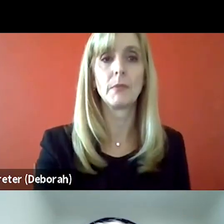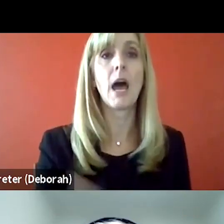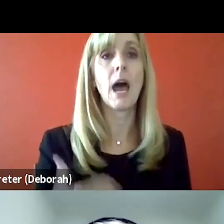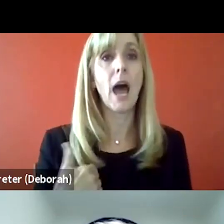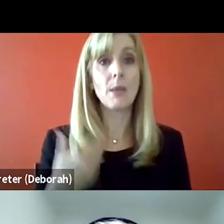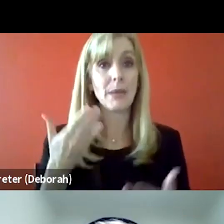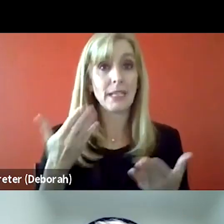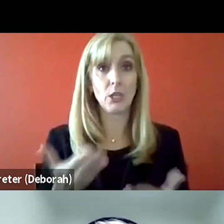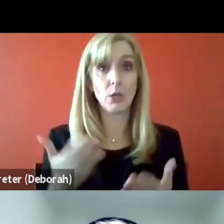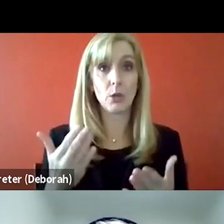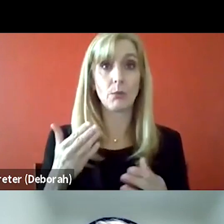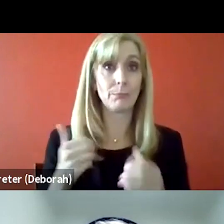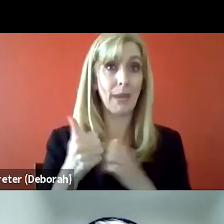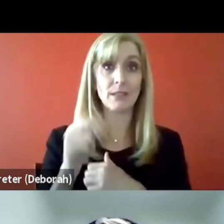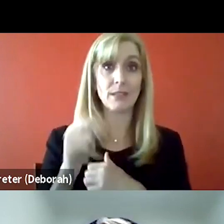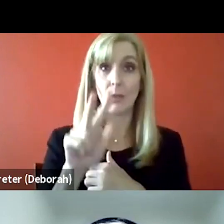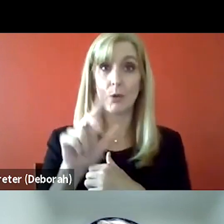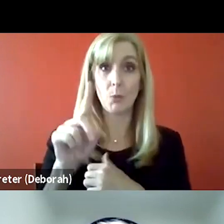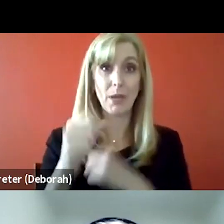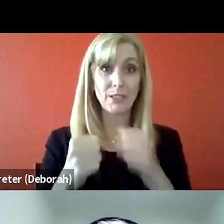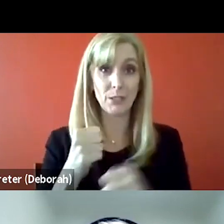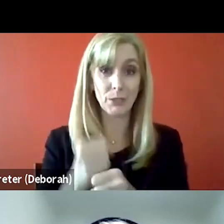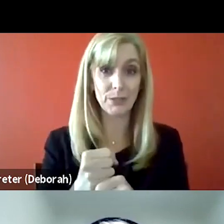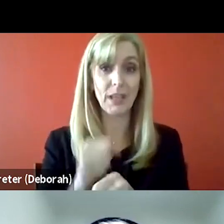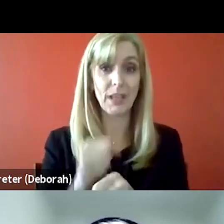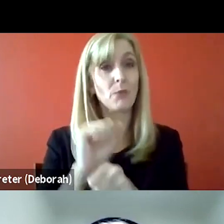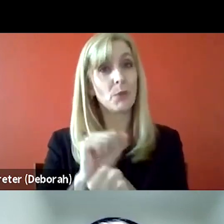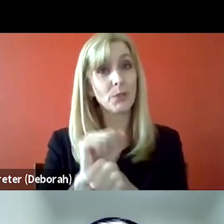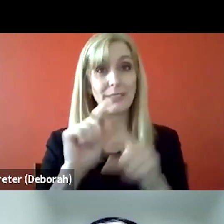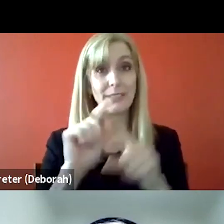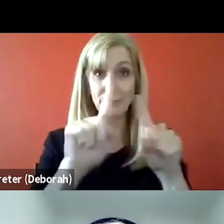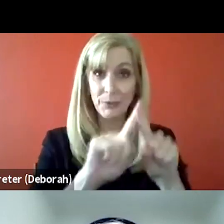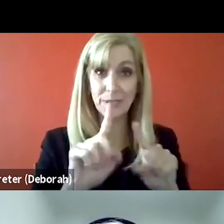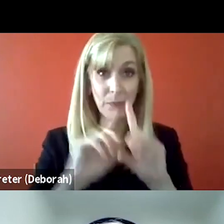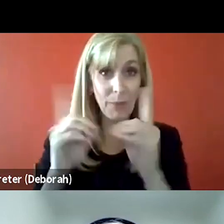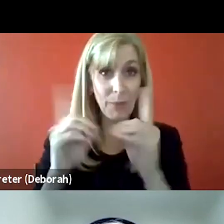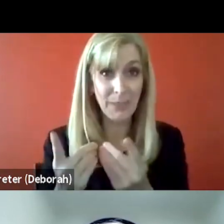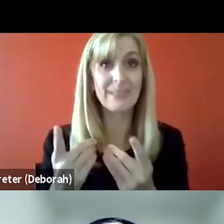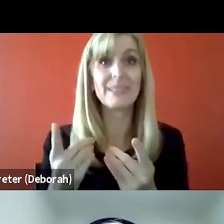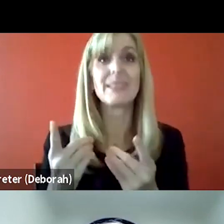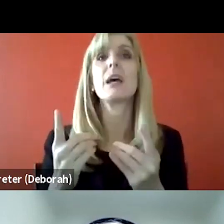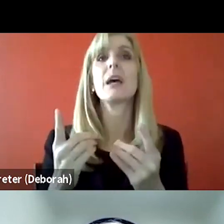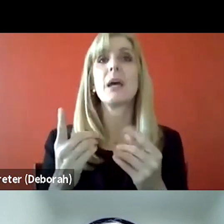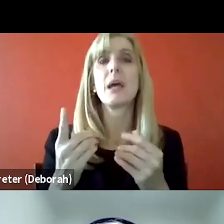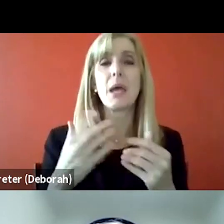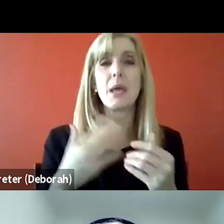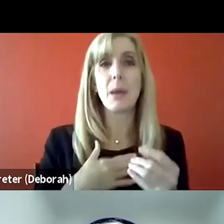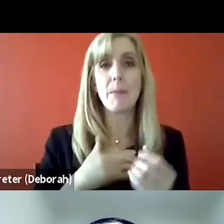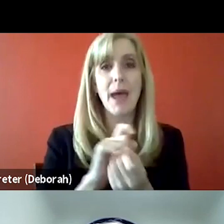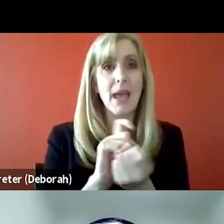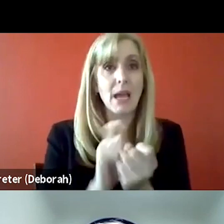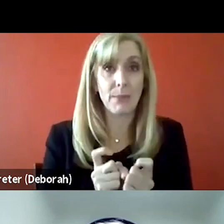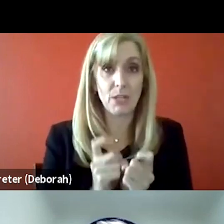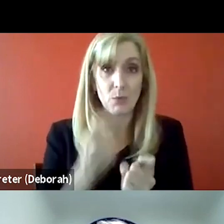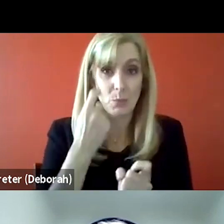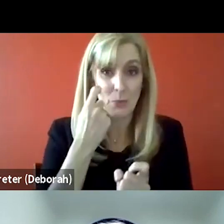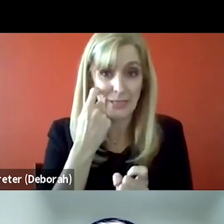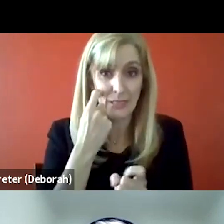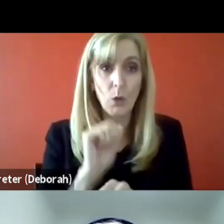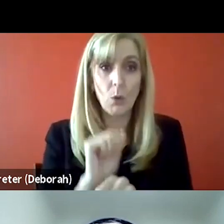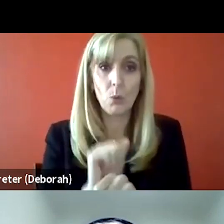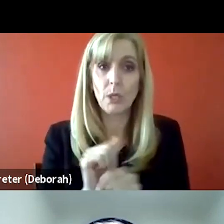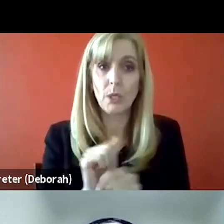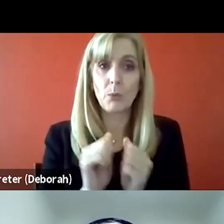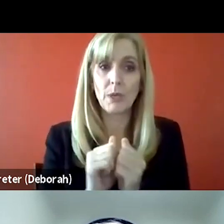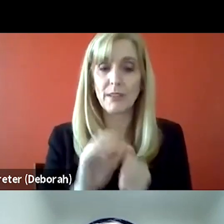So I've worked with a lot of different departments over the course of my career here for my accommodation. Recently, I've been working with Cindy